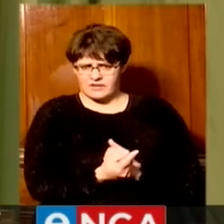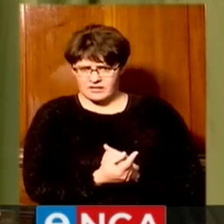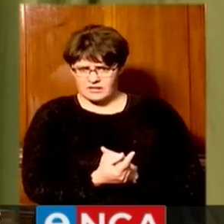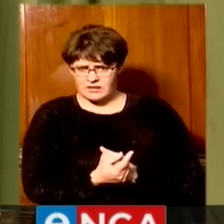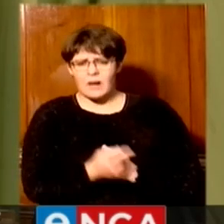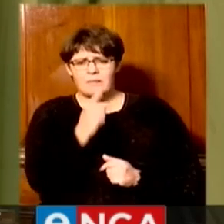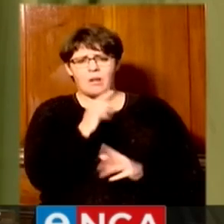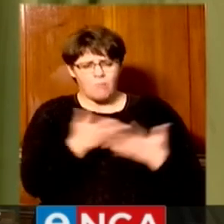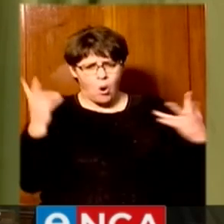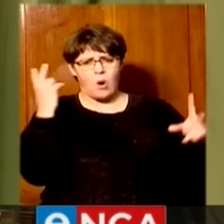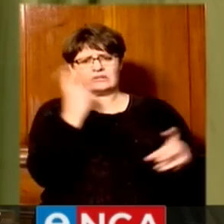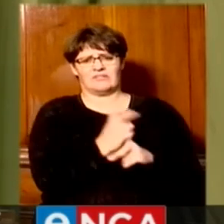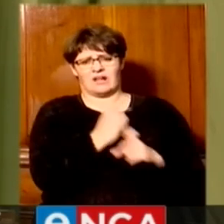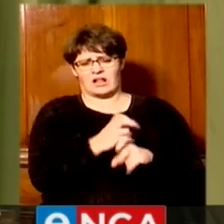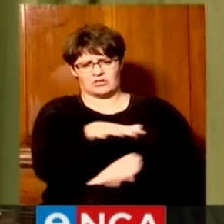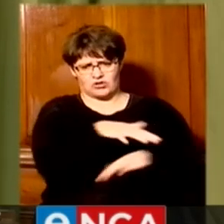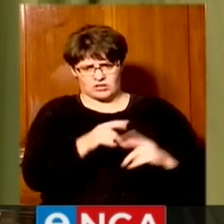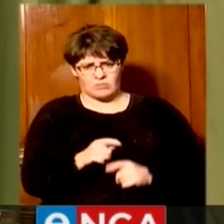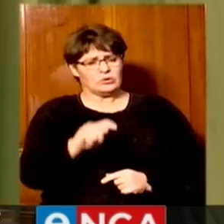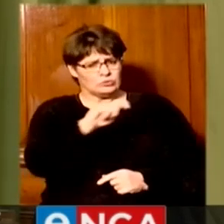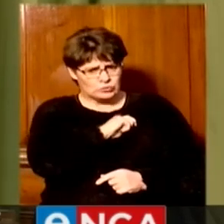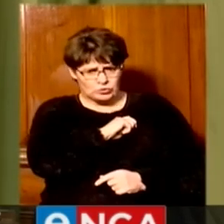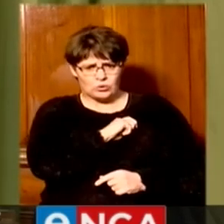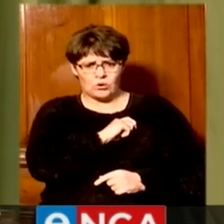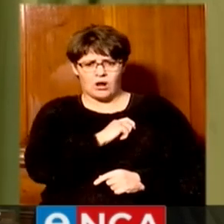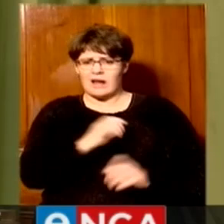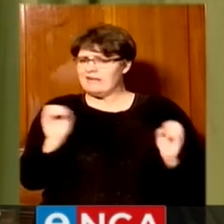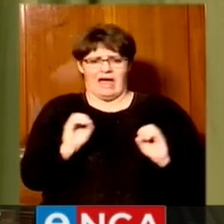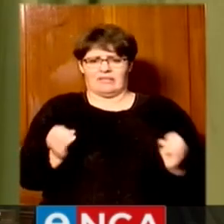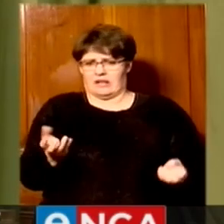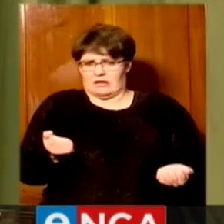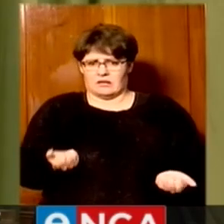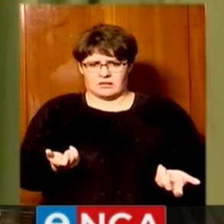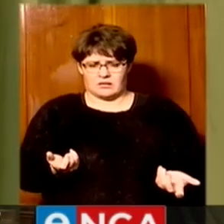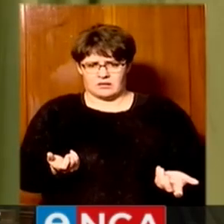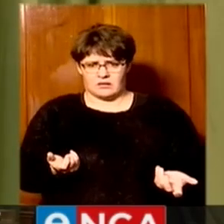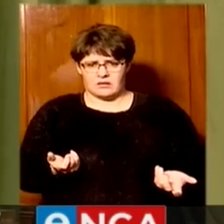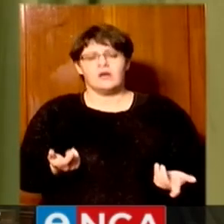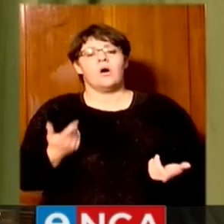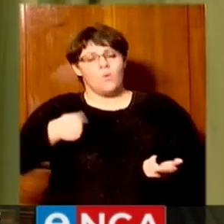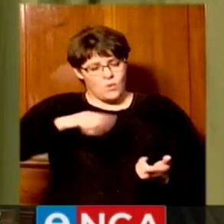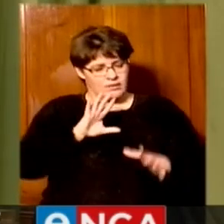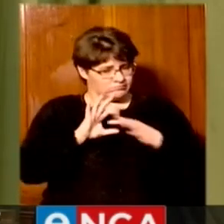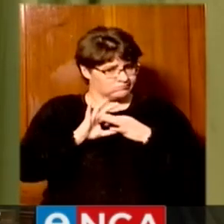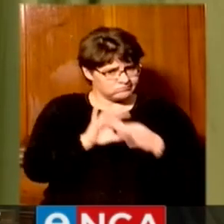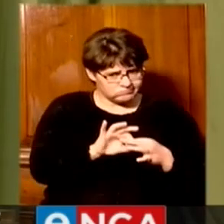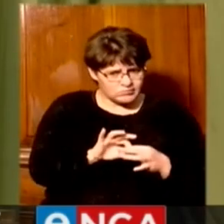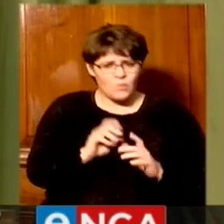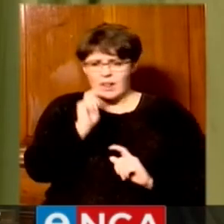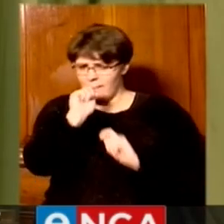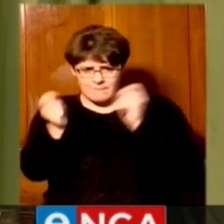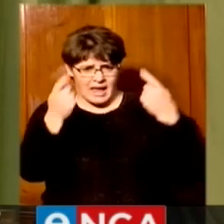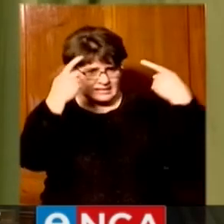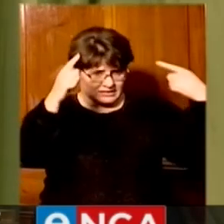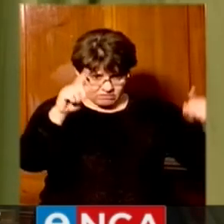putting other people in a difficult situation when actually they did not have anything. In line with our commitment that we will pay